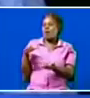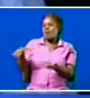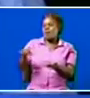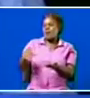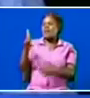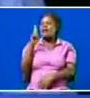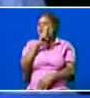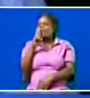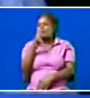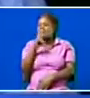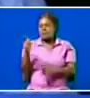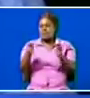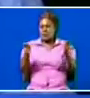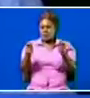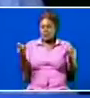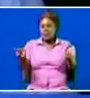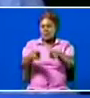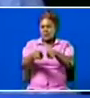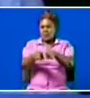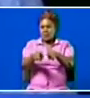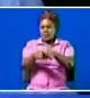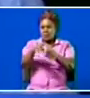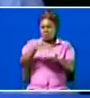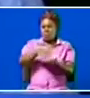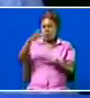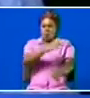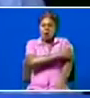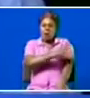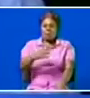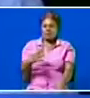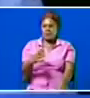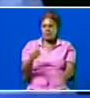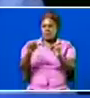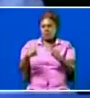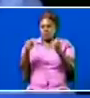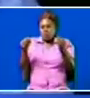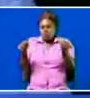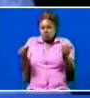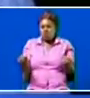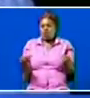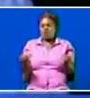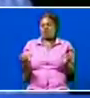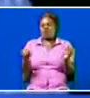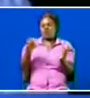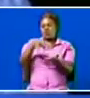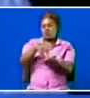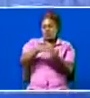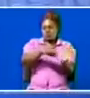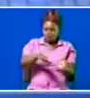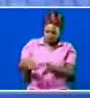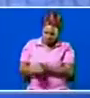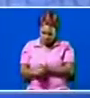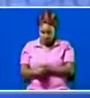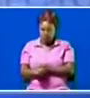of disaster management, and to also increase our capacity to be able to handle such cases. All right, so